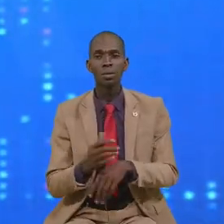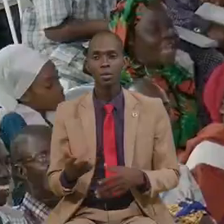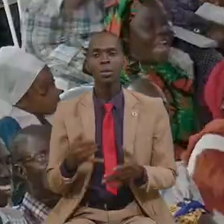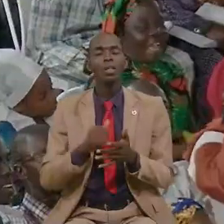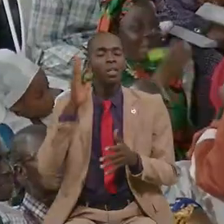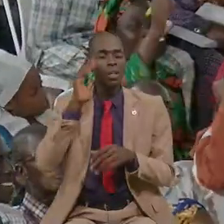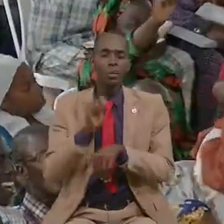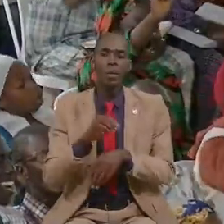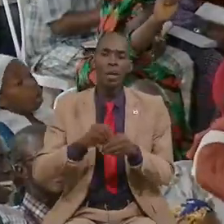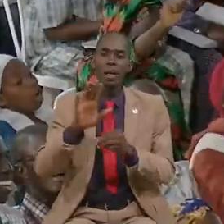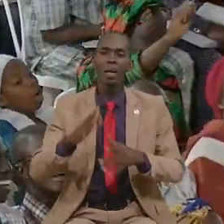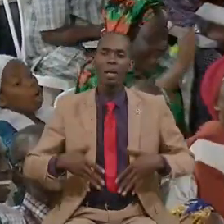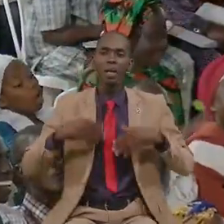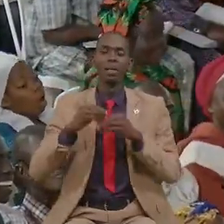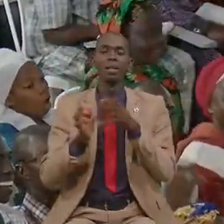in your life.